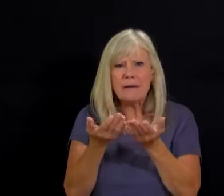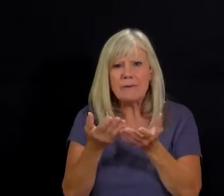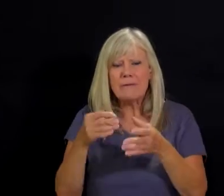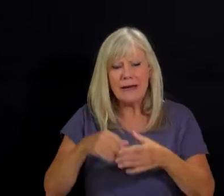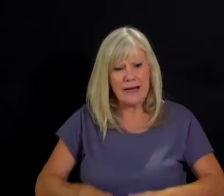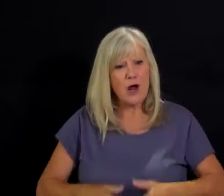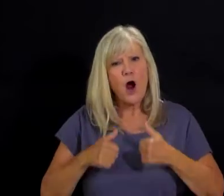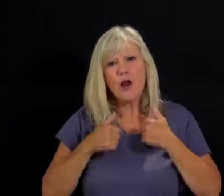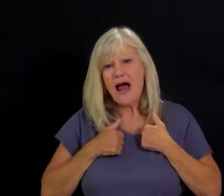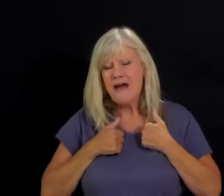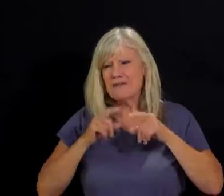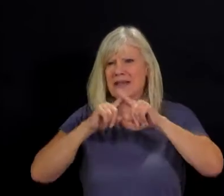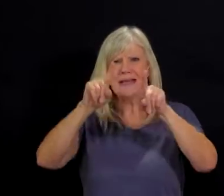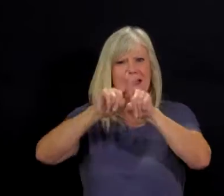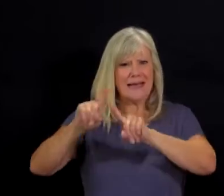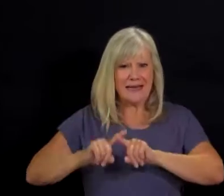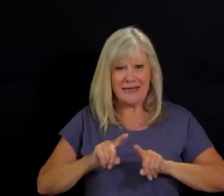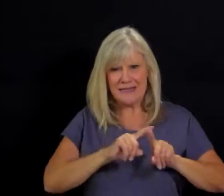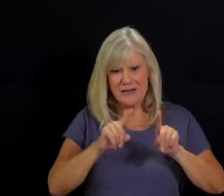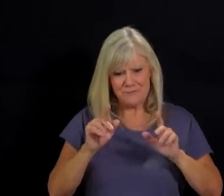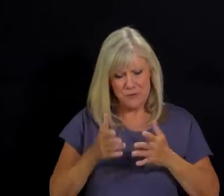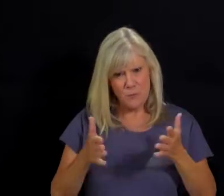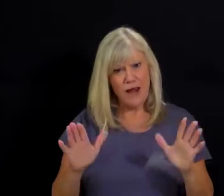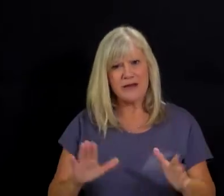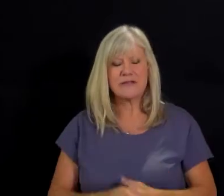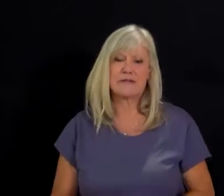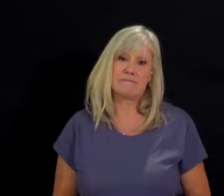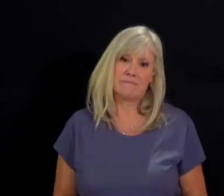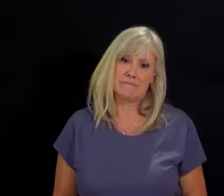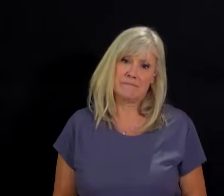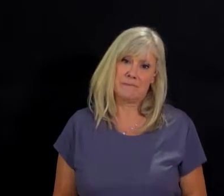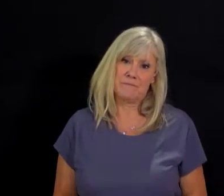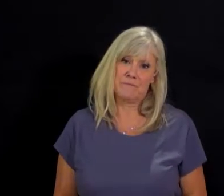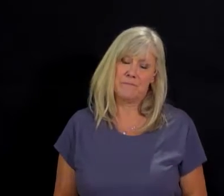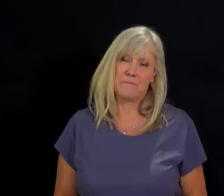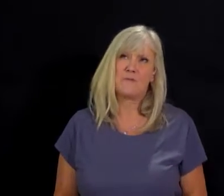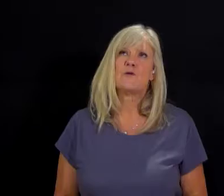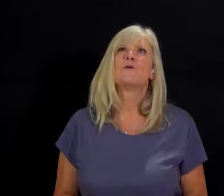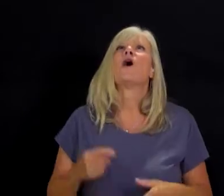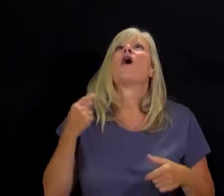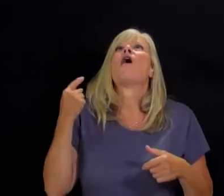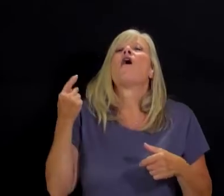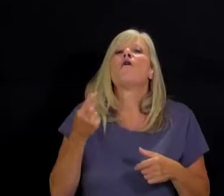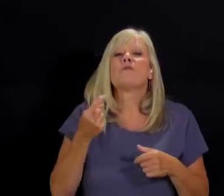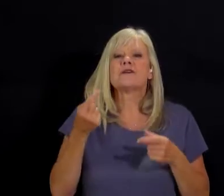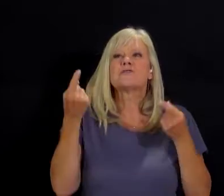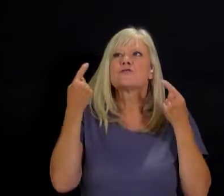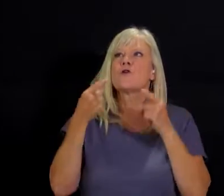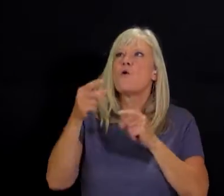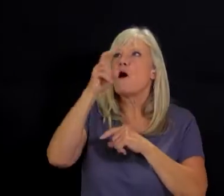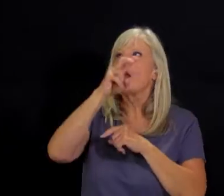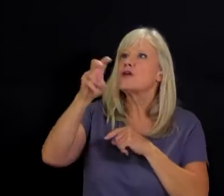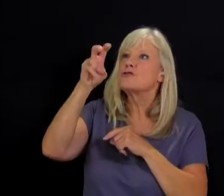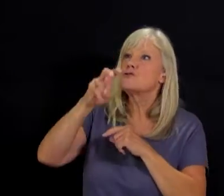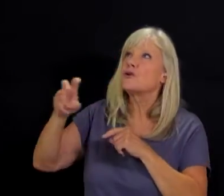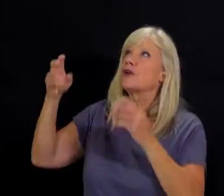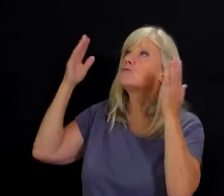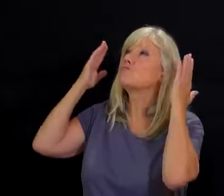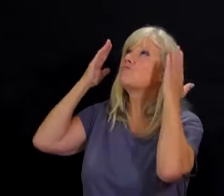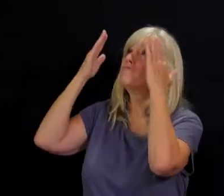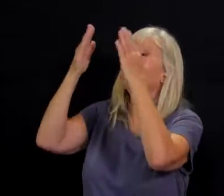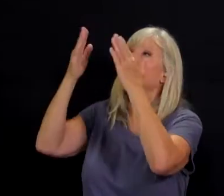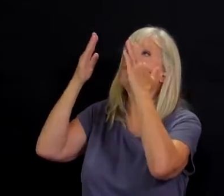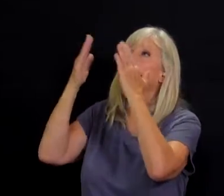in sundry ways. May we be ever moving on the journey toward a faith as steadfast